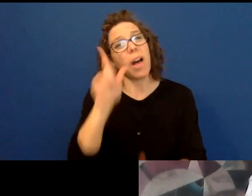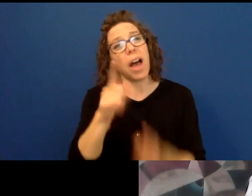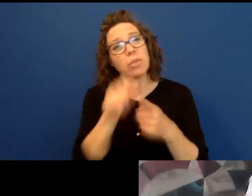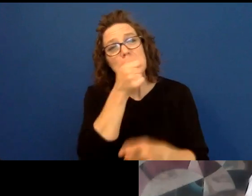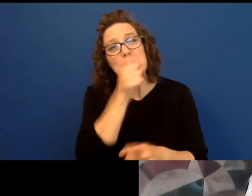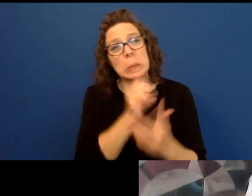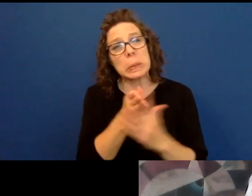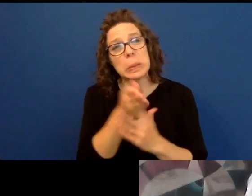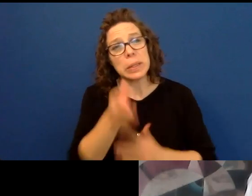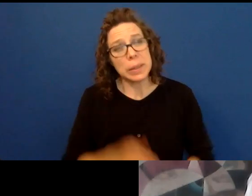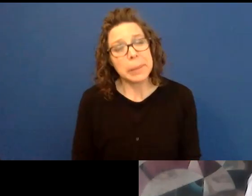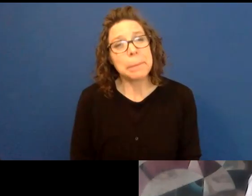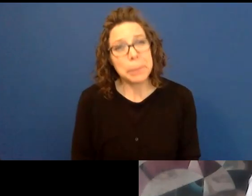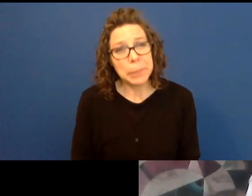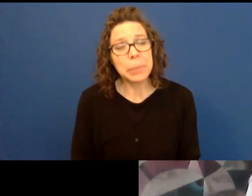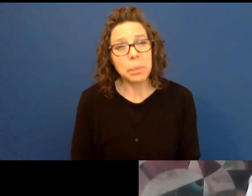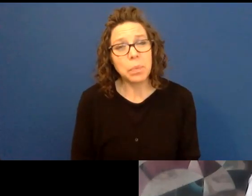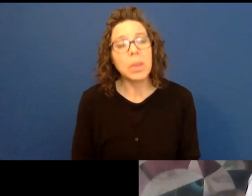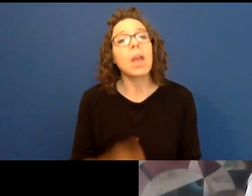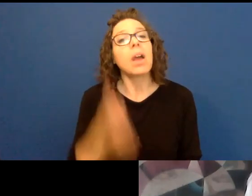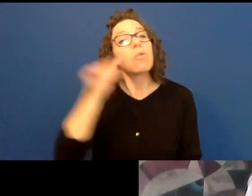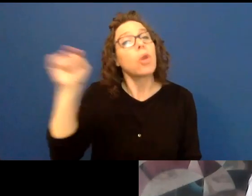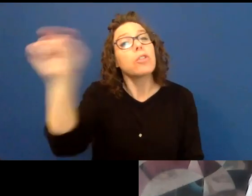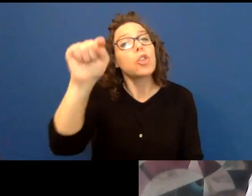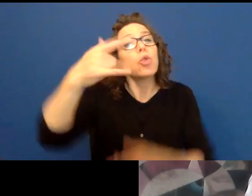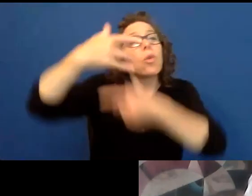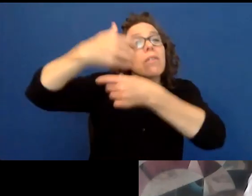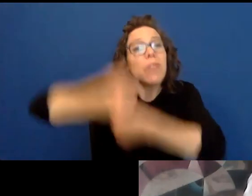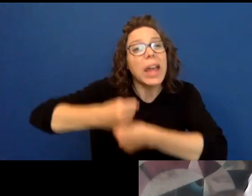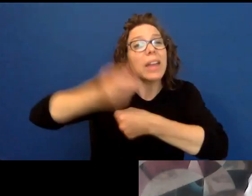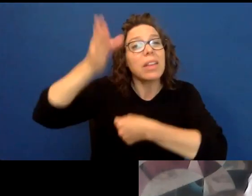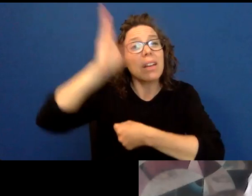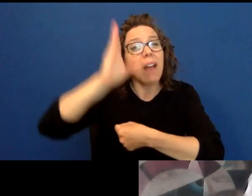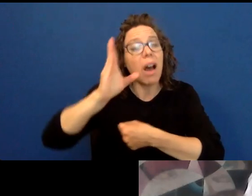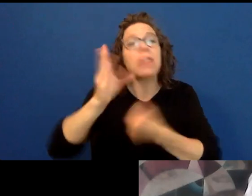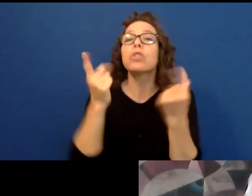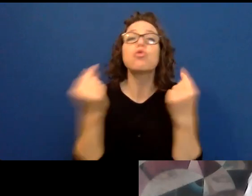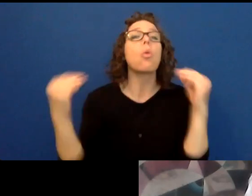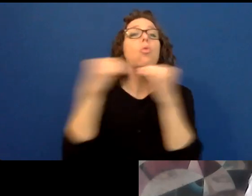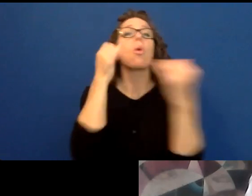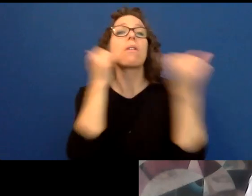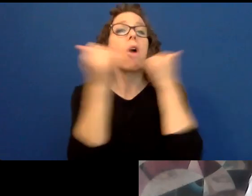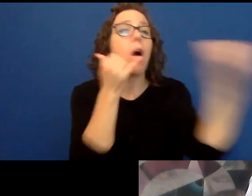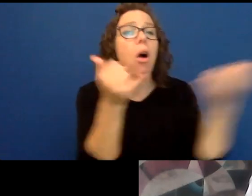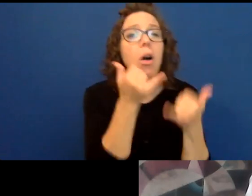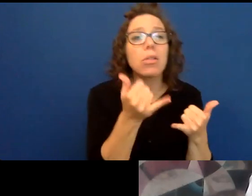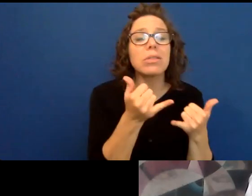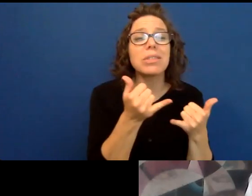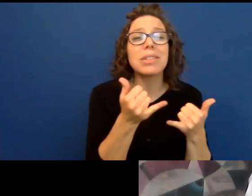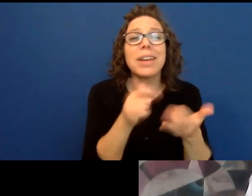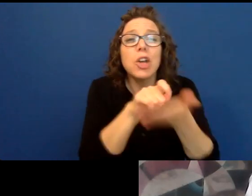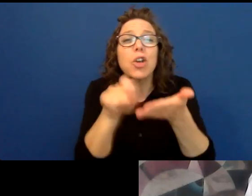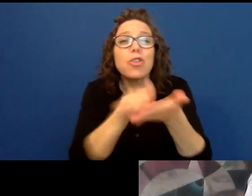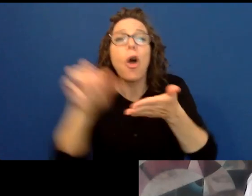perform. To the faithful, make more phone calls, write personal